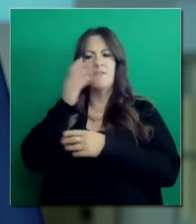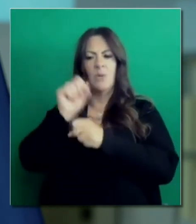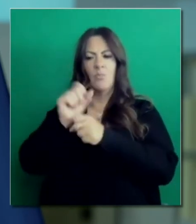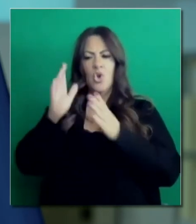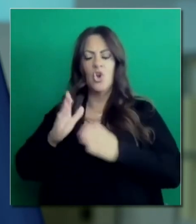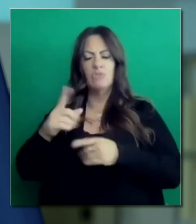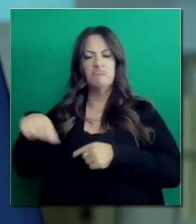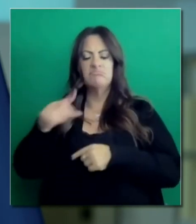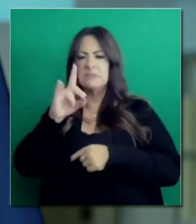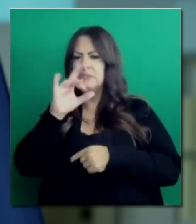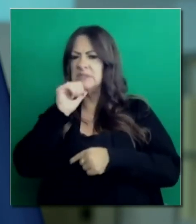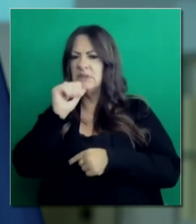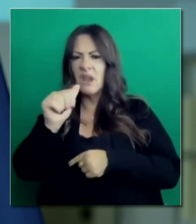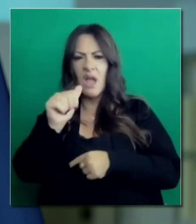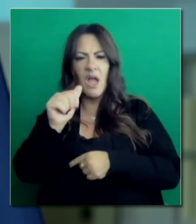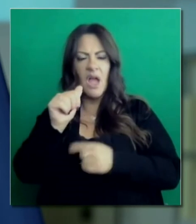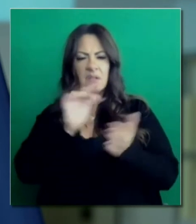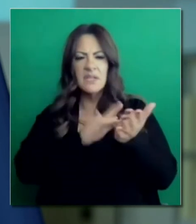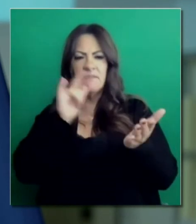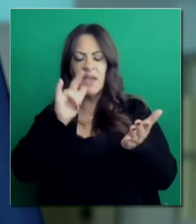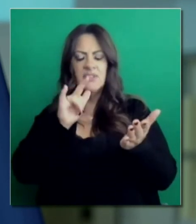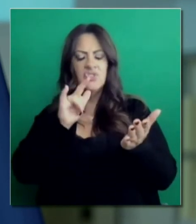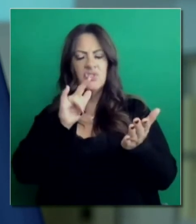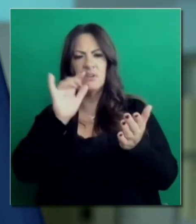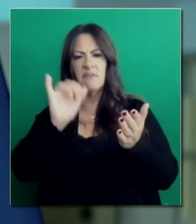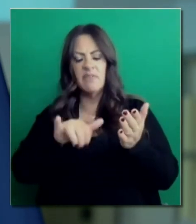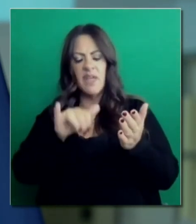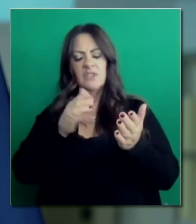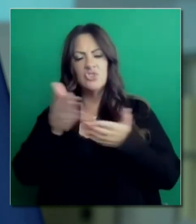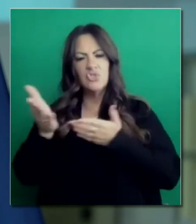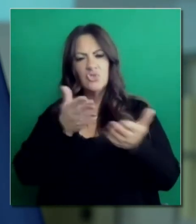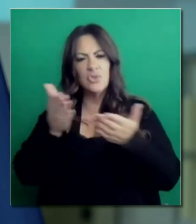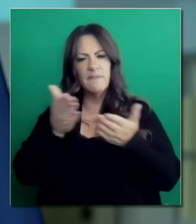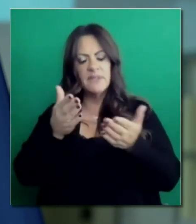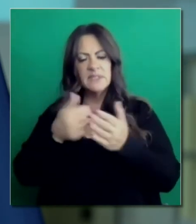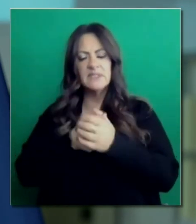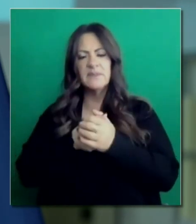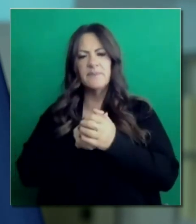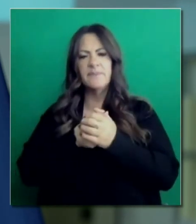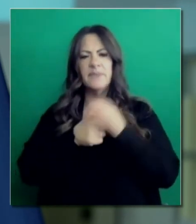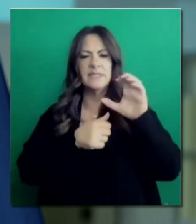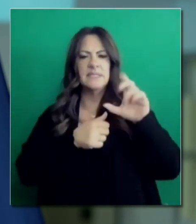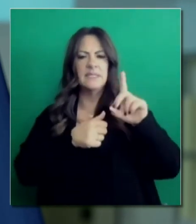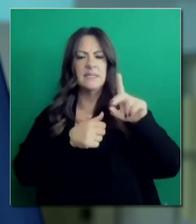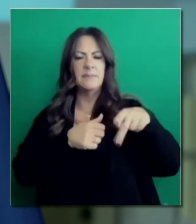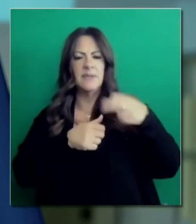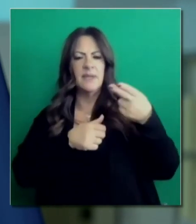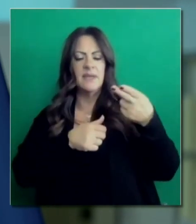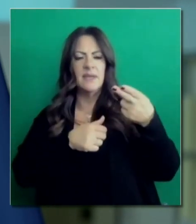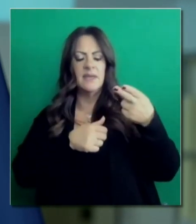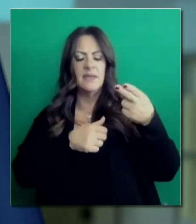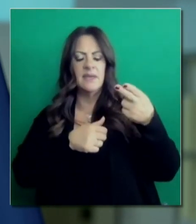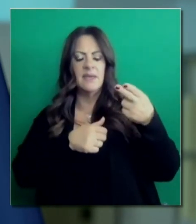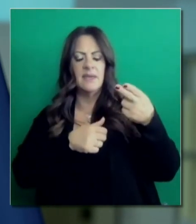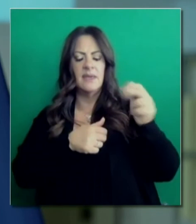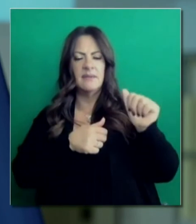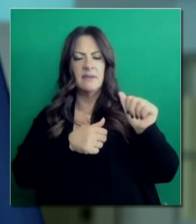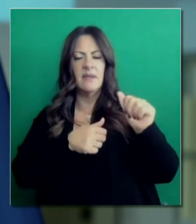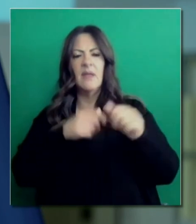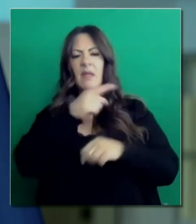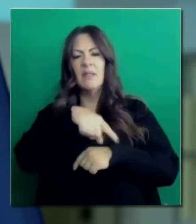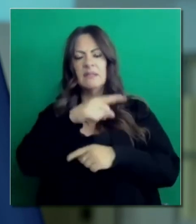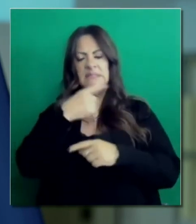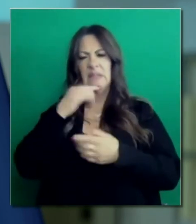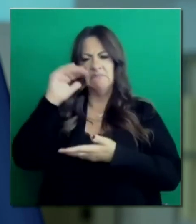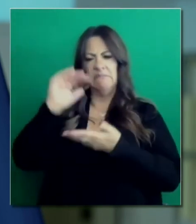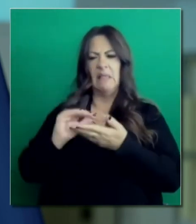rooms. As of January 11th, CDFA told me that just 107 reservations had been made. And of course, the estimate of the number of farm workers who